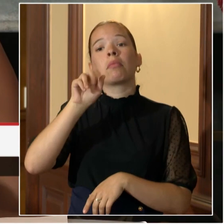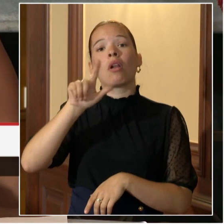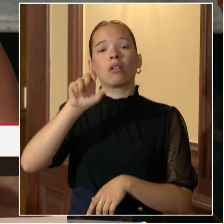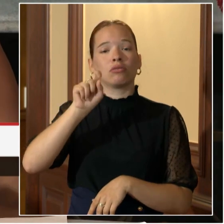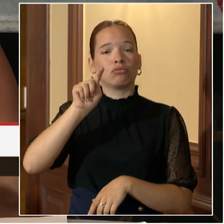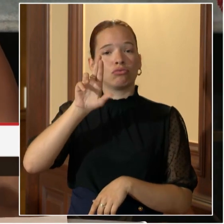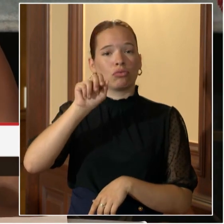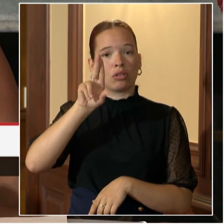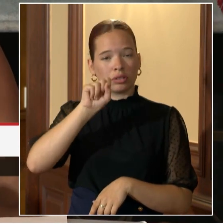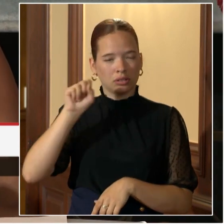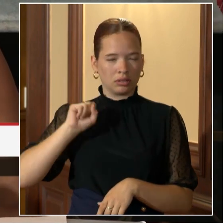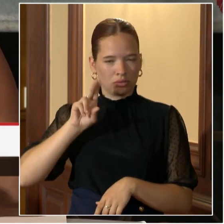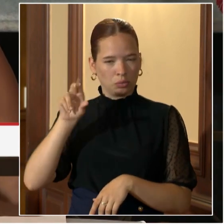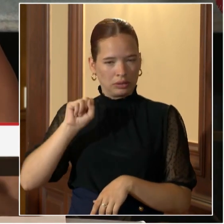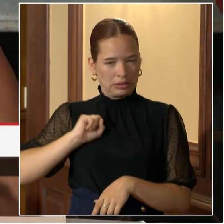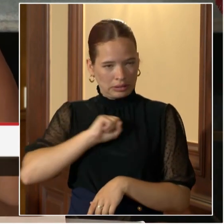Owelewa.